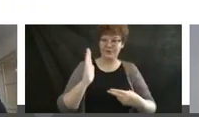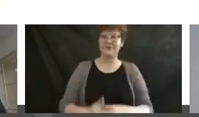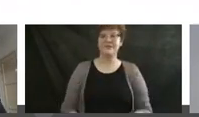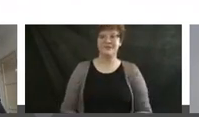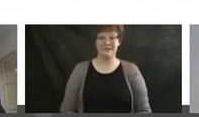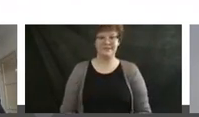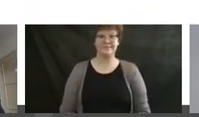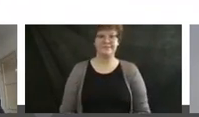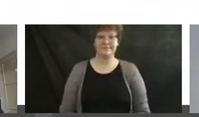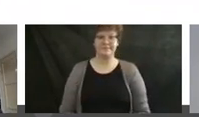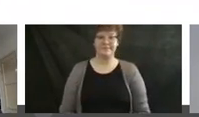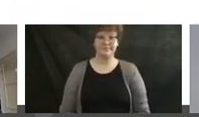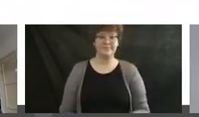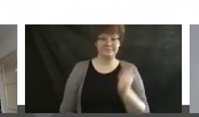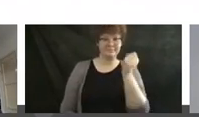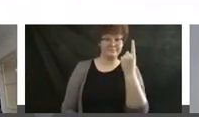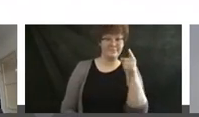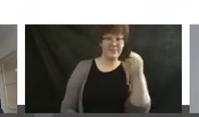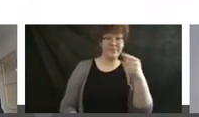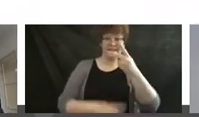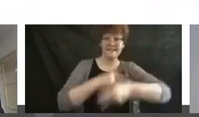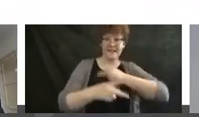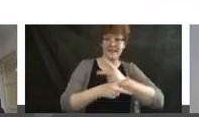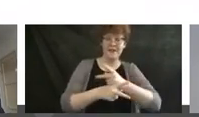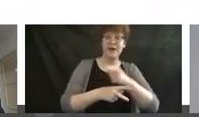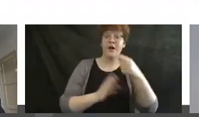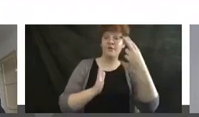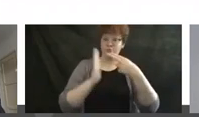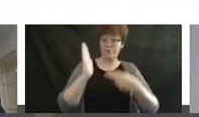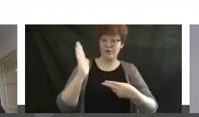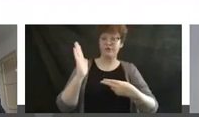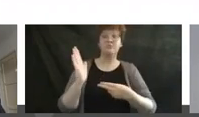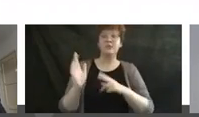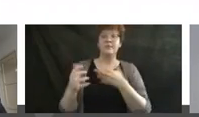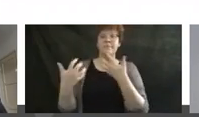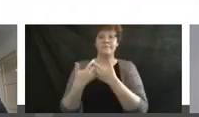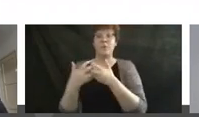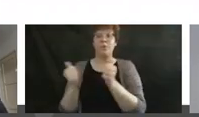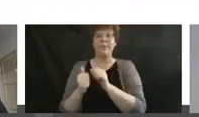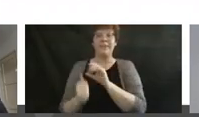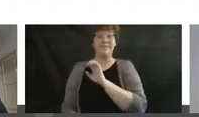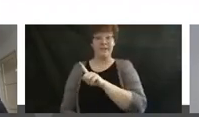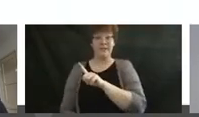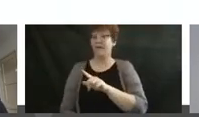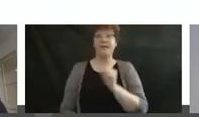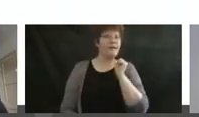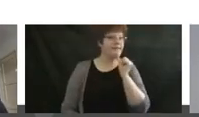now. This type of brush works with a fill, not with a stroke. So I'm going to flip